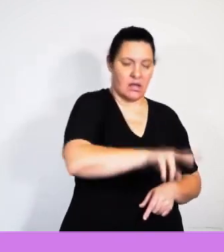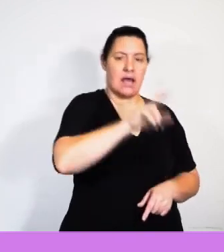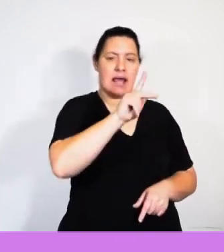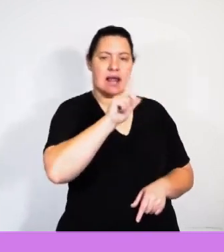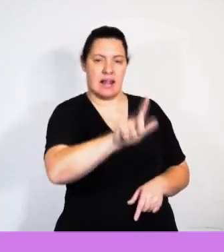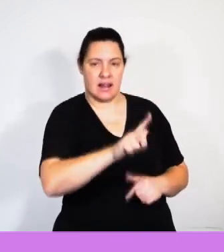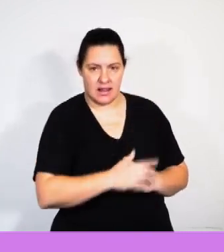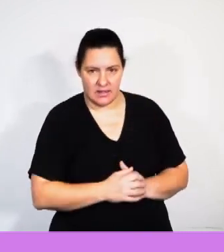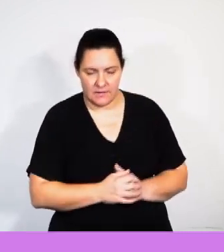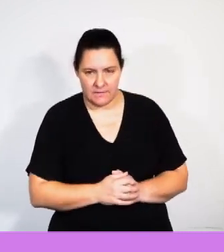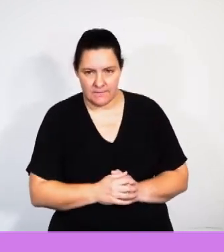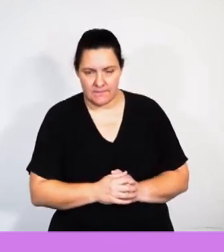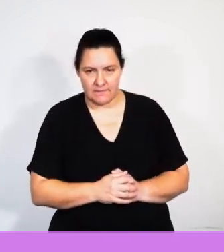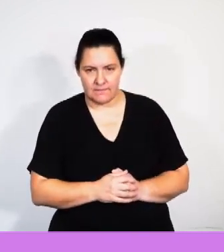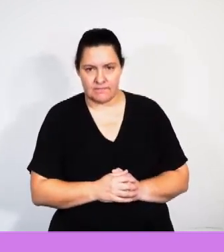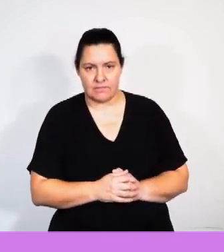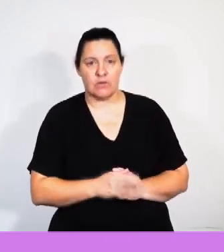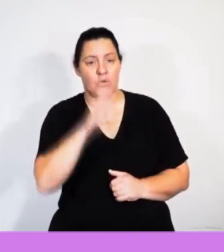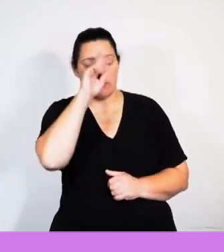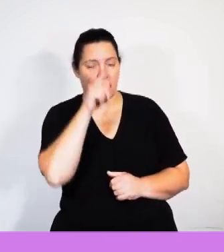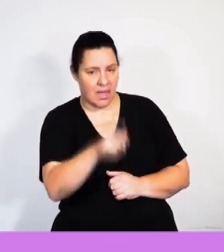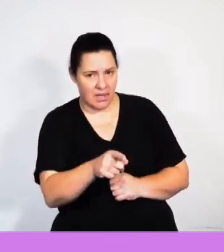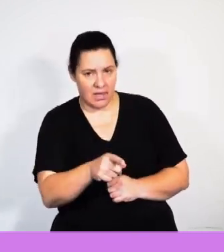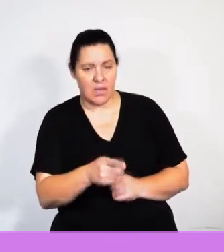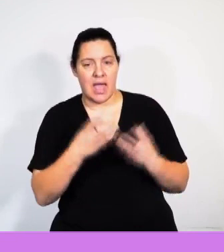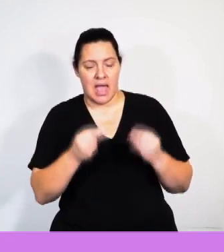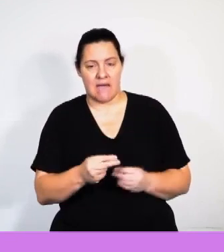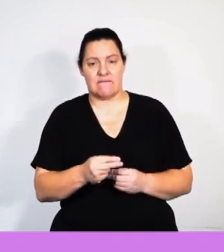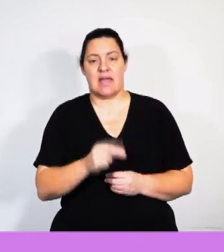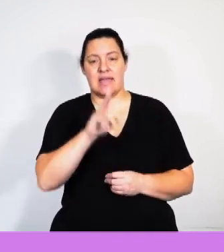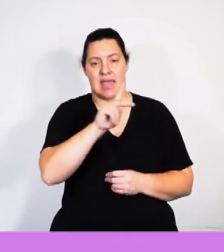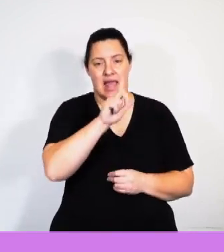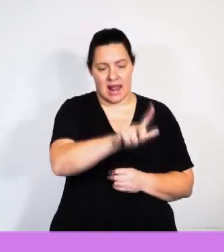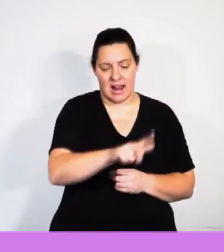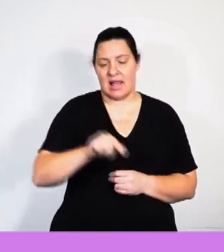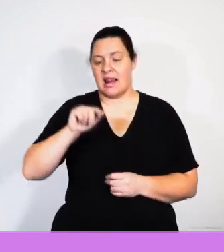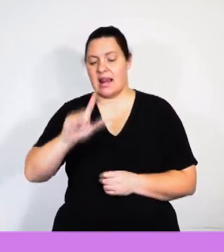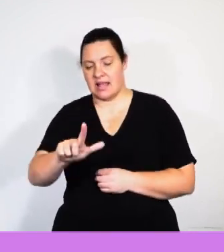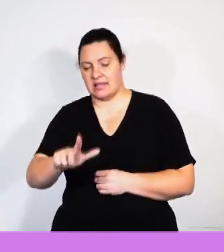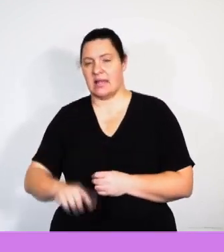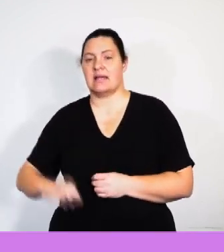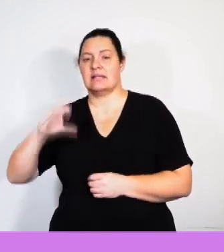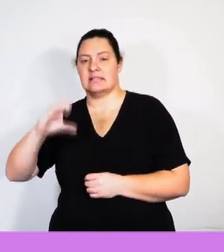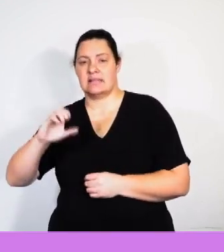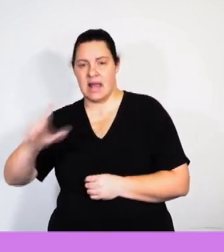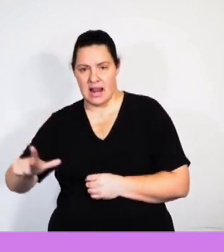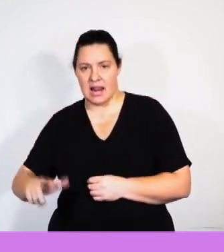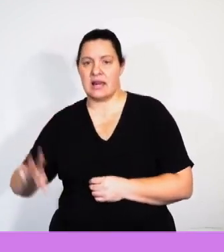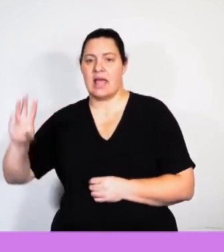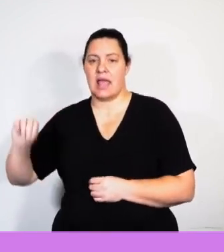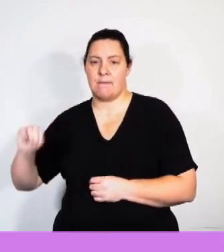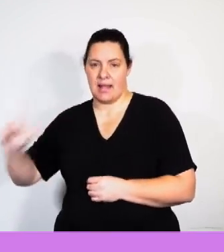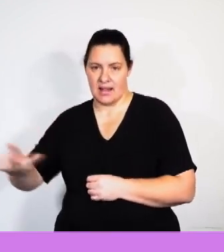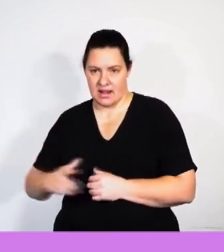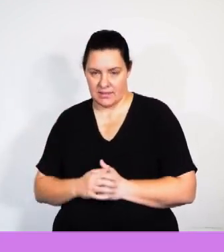to kiloliter. So remember here we have kiloliters, liters, centiliters,